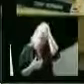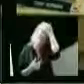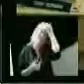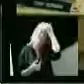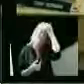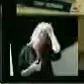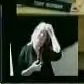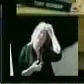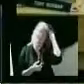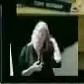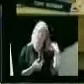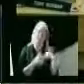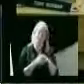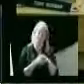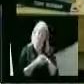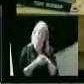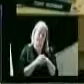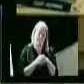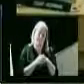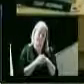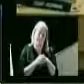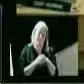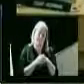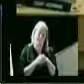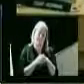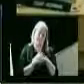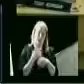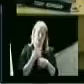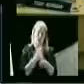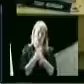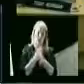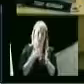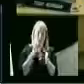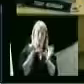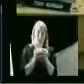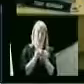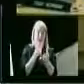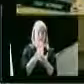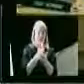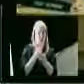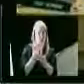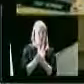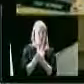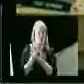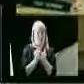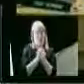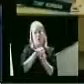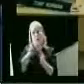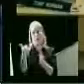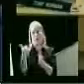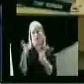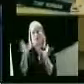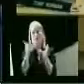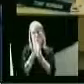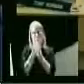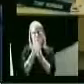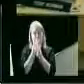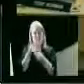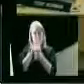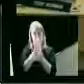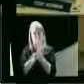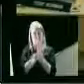He had supervisory meetings every two to three weeks with other supervisors in his school,